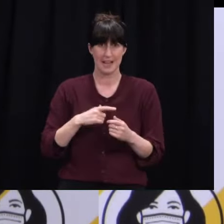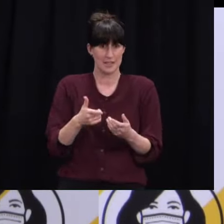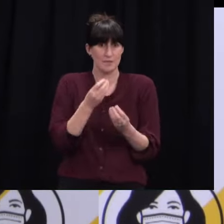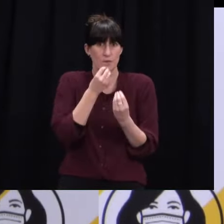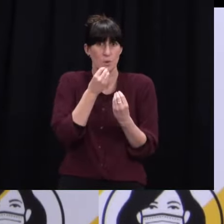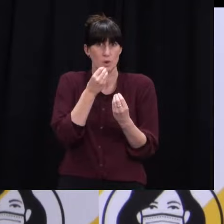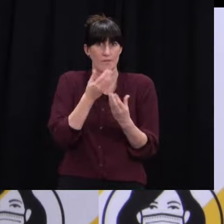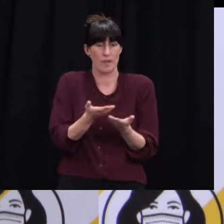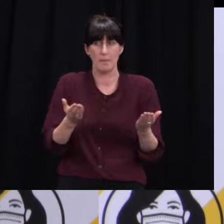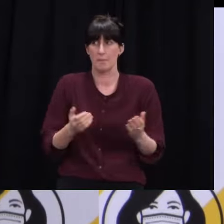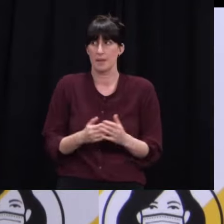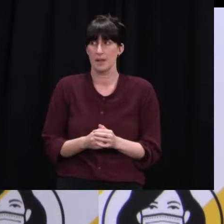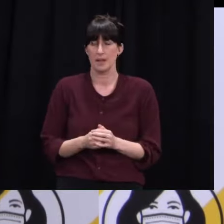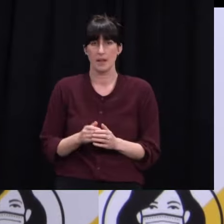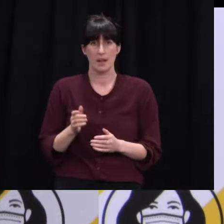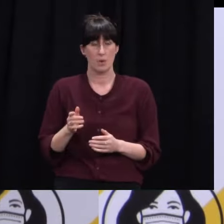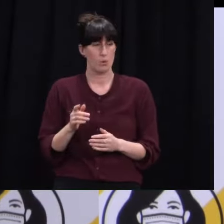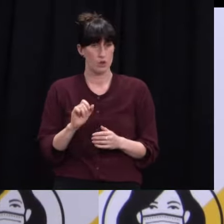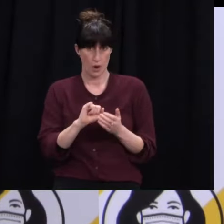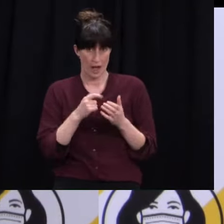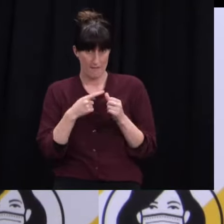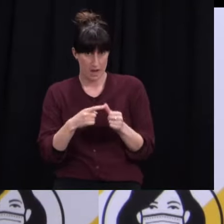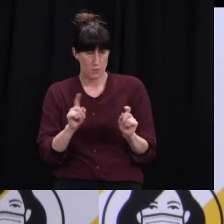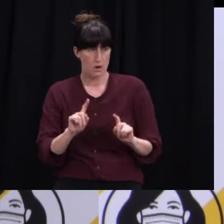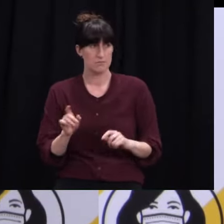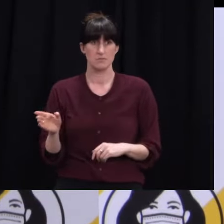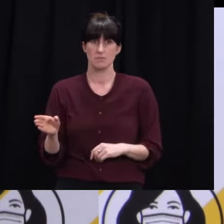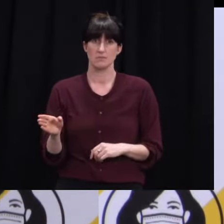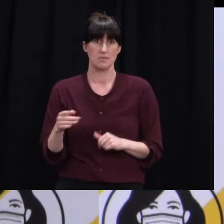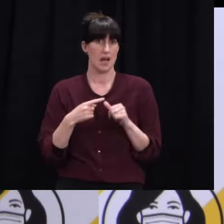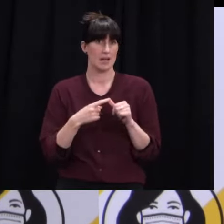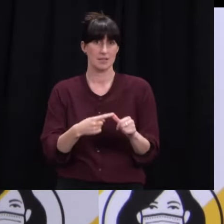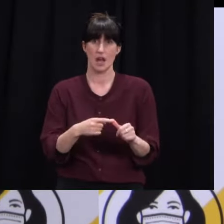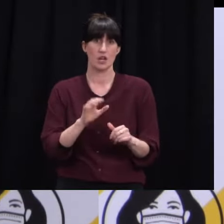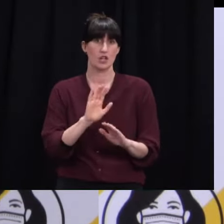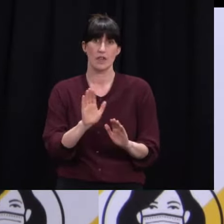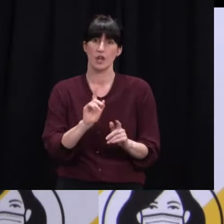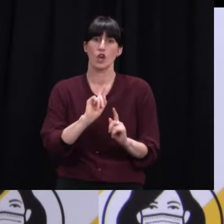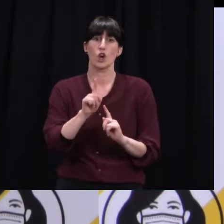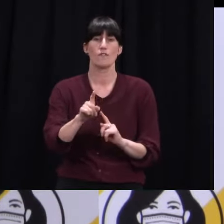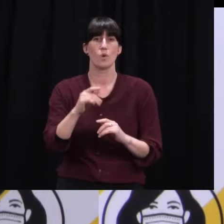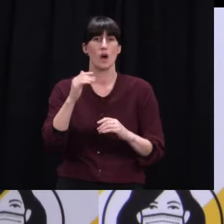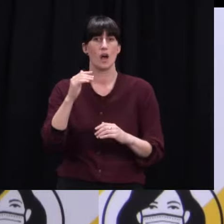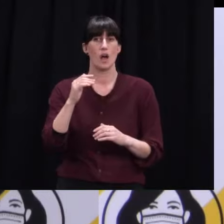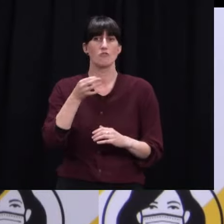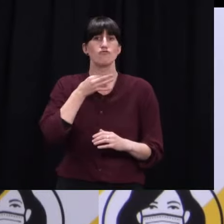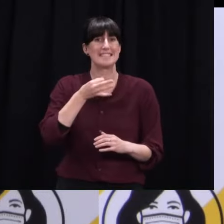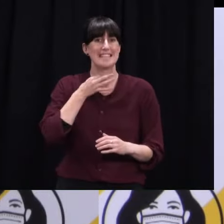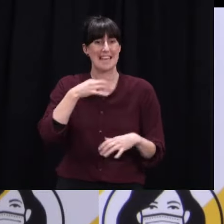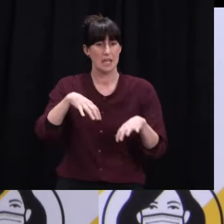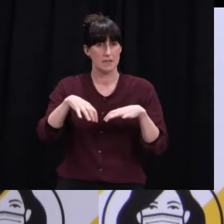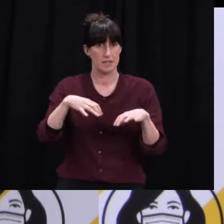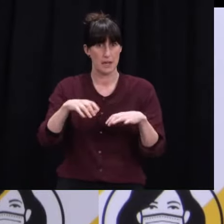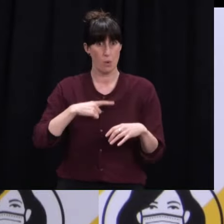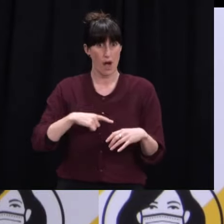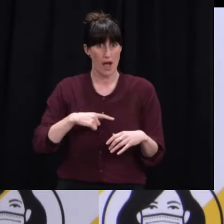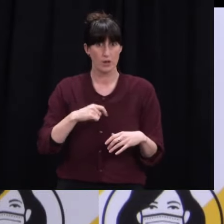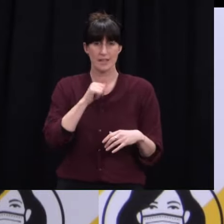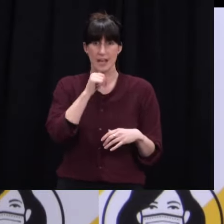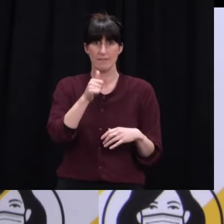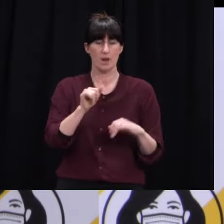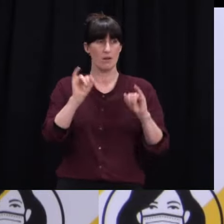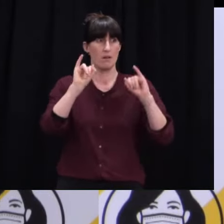high-risk activity or an activity that will put other people at risk if you were to get into difficulty. So going out on the water, for example, is something